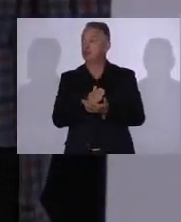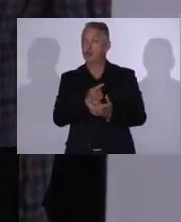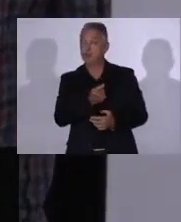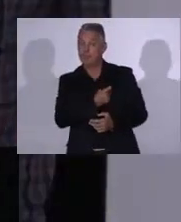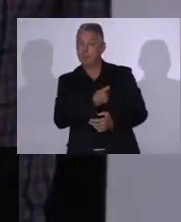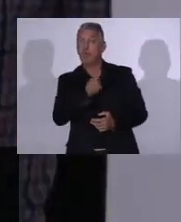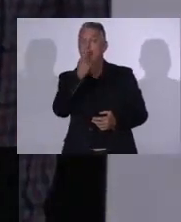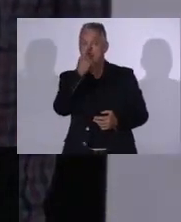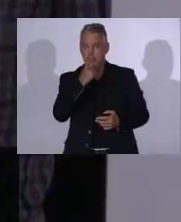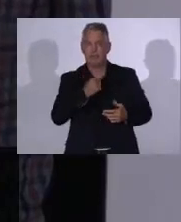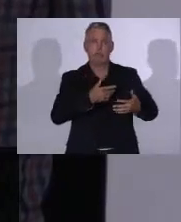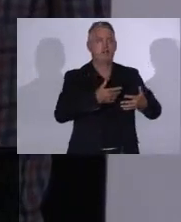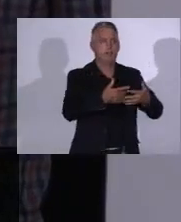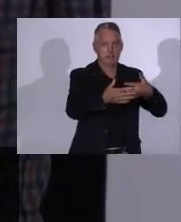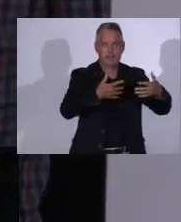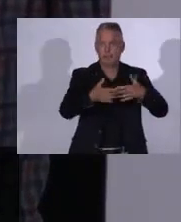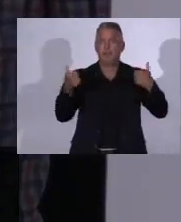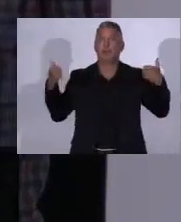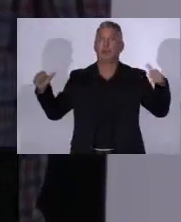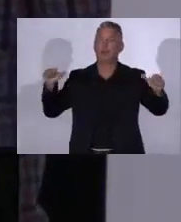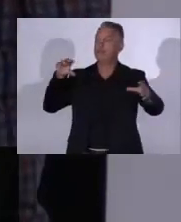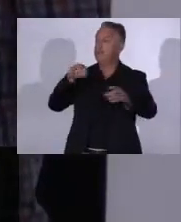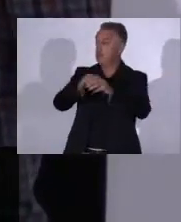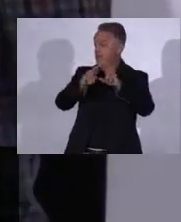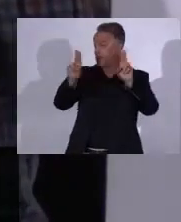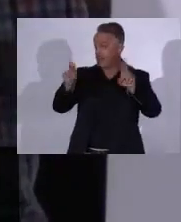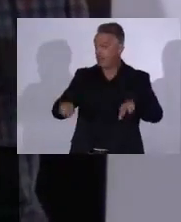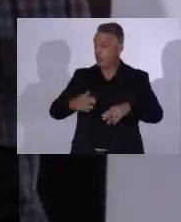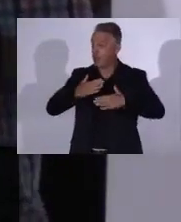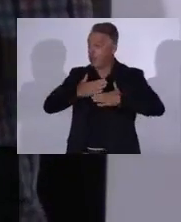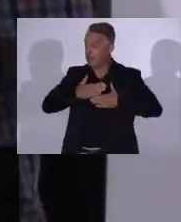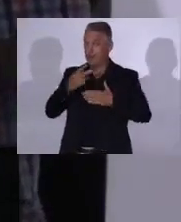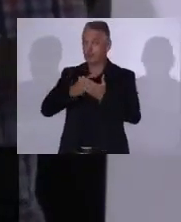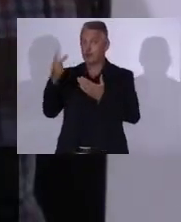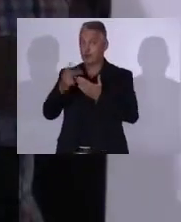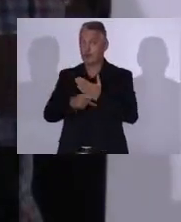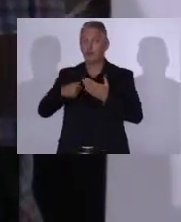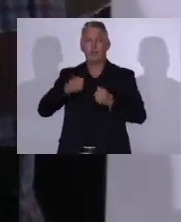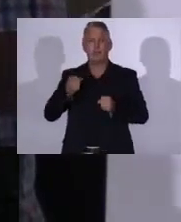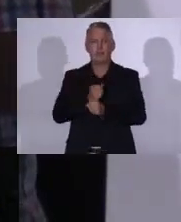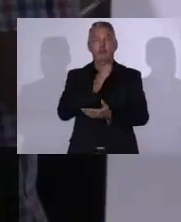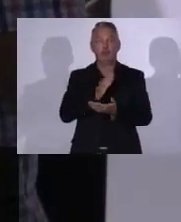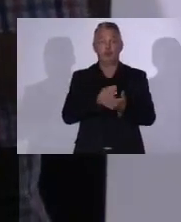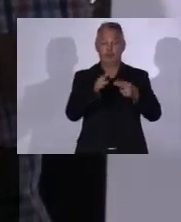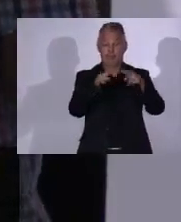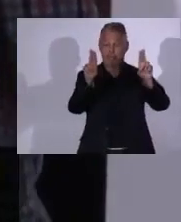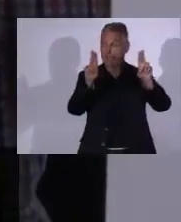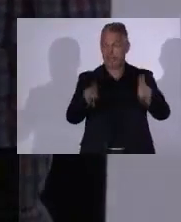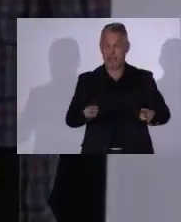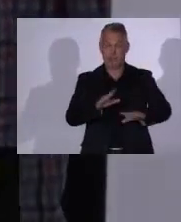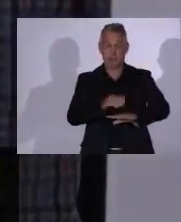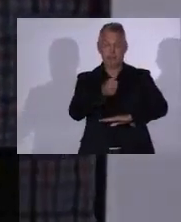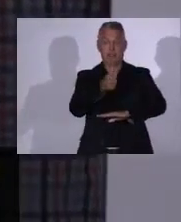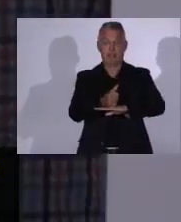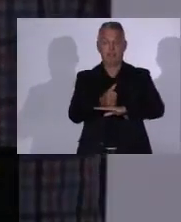with all those folks when they get to camp. So in the case of the Great Getaways, making sure the camps themselves are set up to deal with